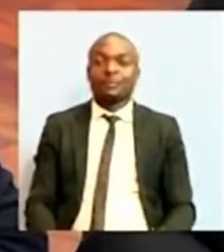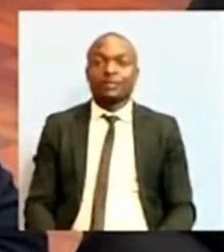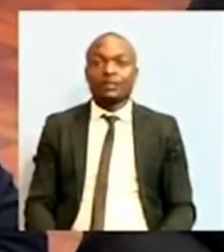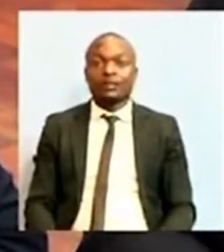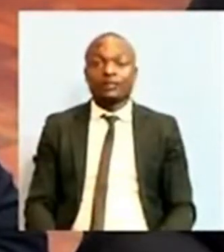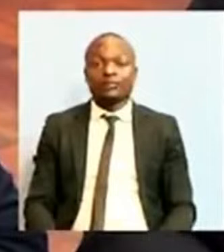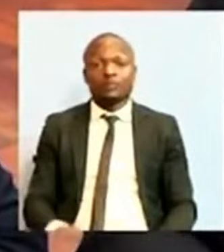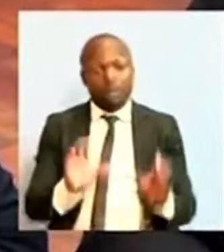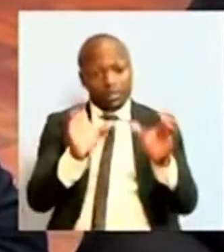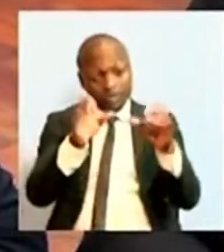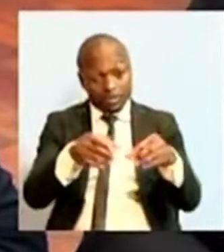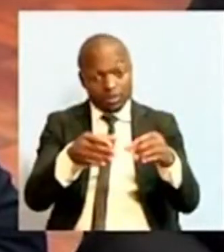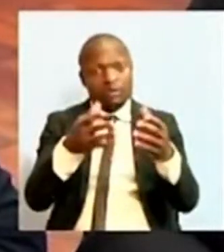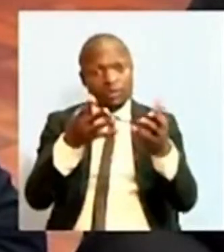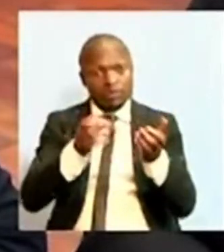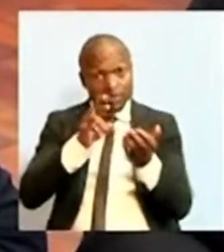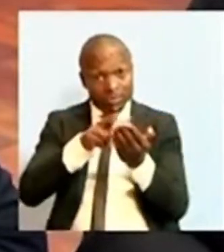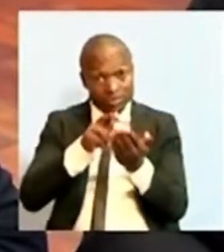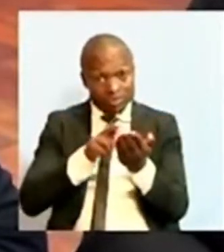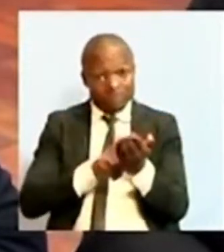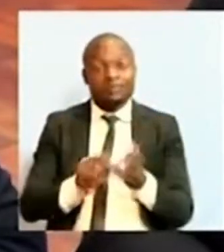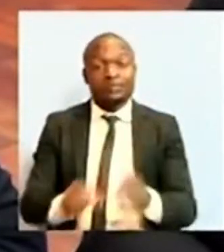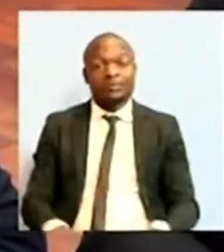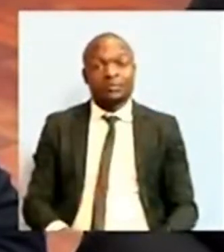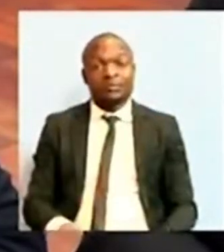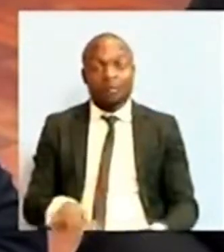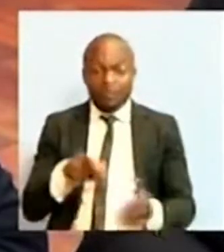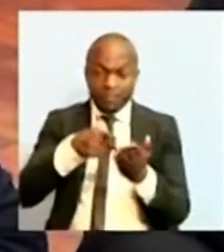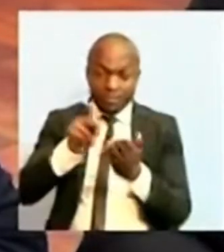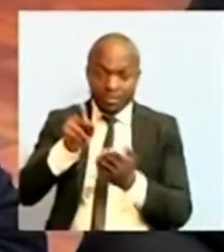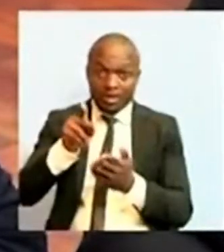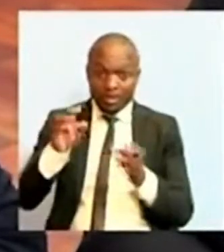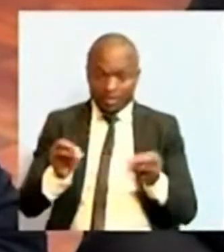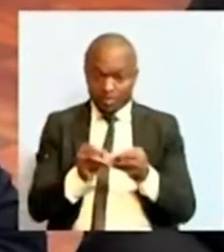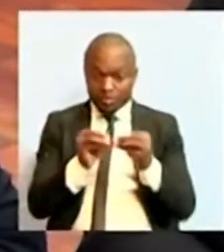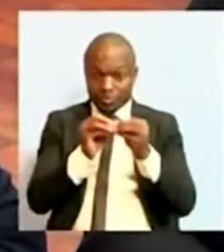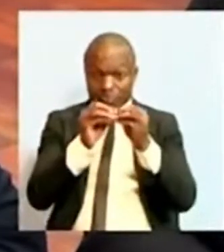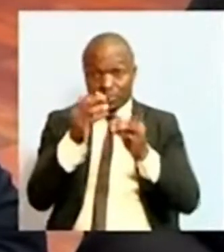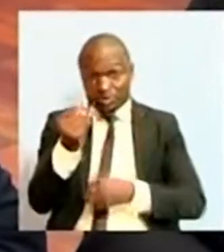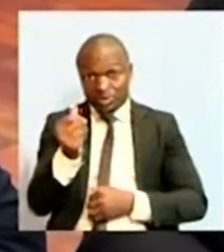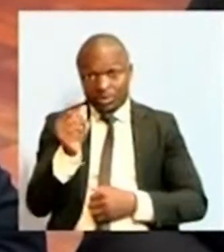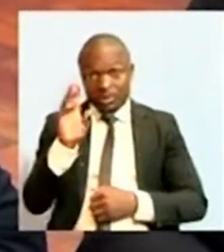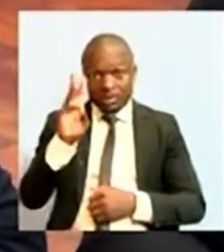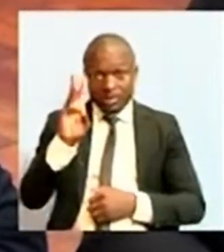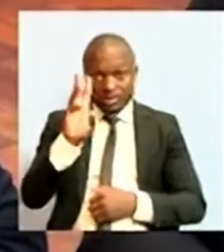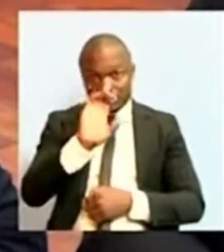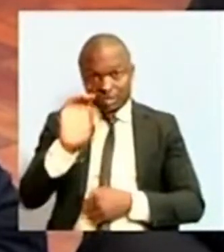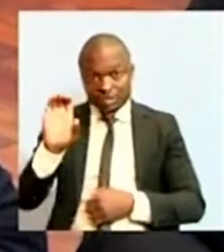Chair, the Council wishes to report that we have since paid a total sum of